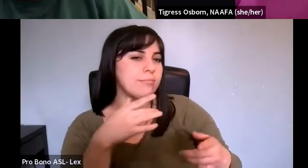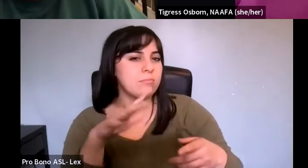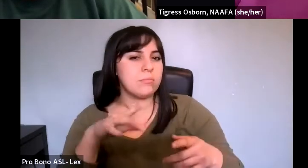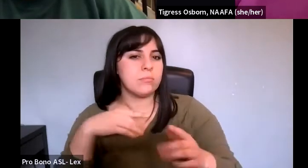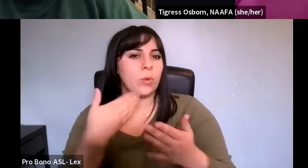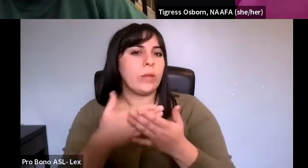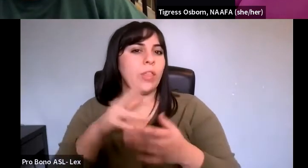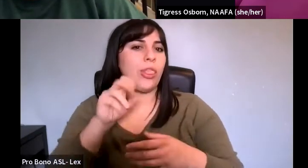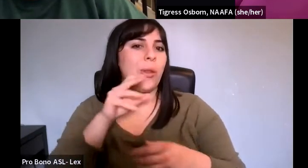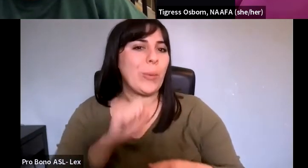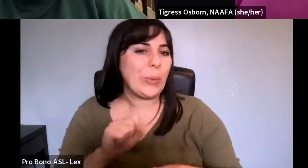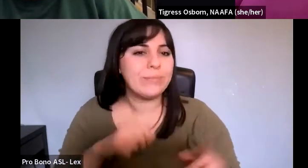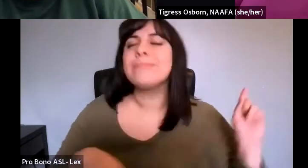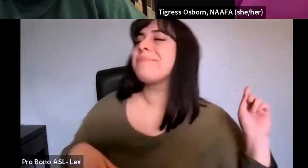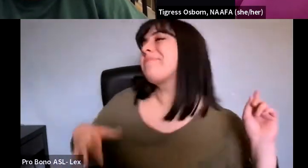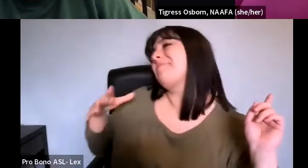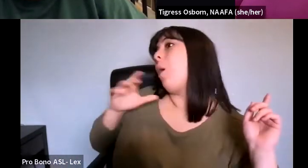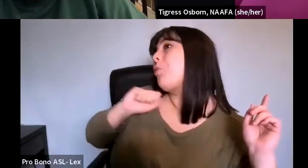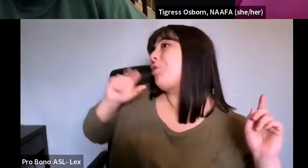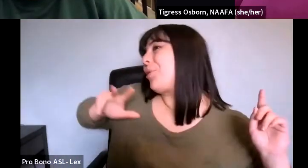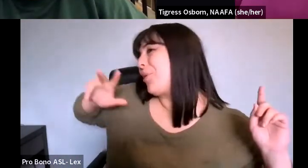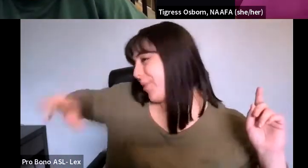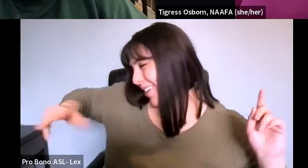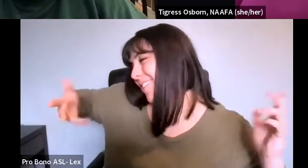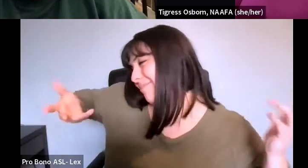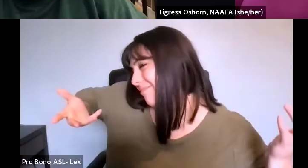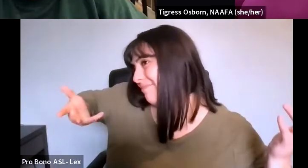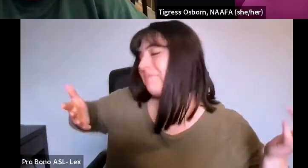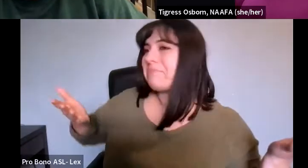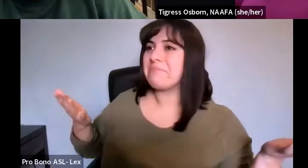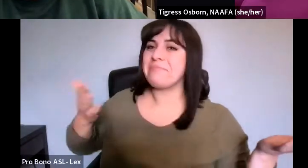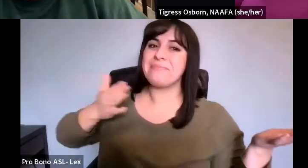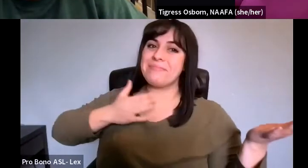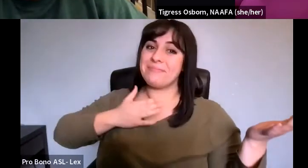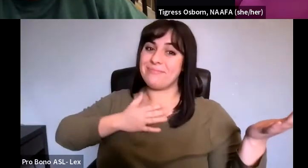Sophie? I just turned 33. Mm-hmm. And see?